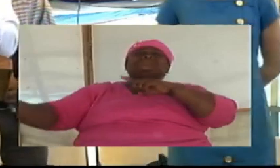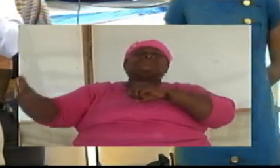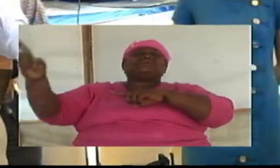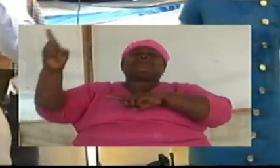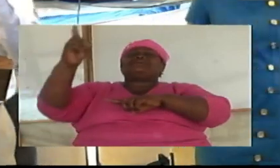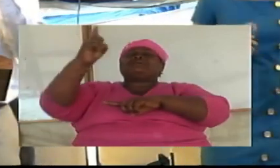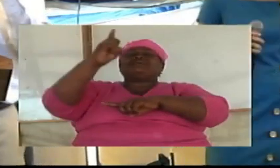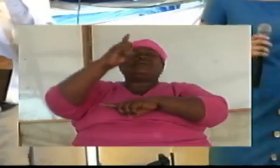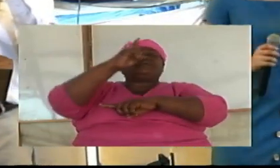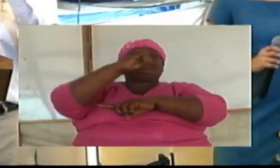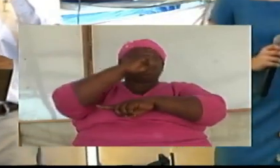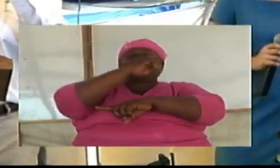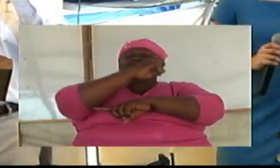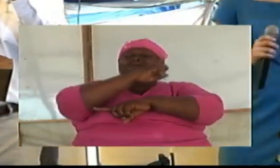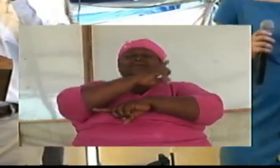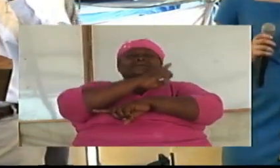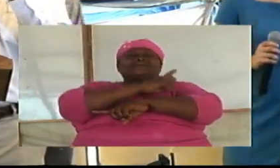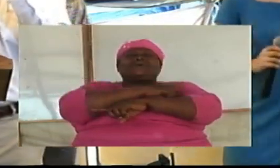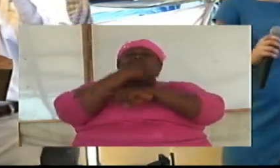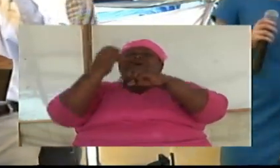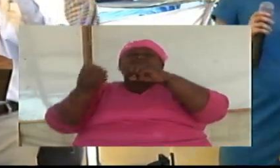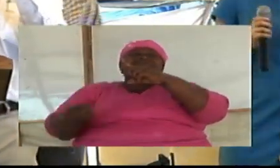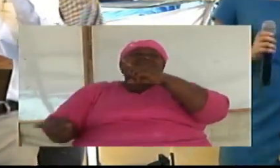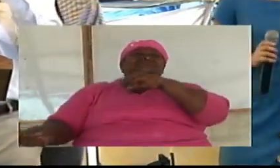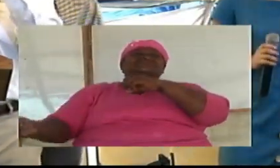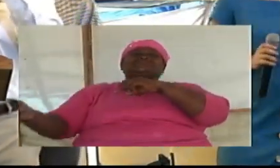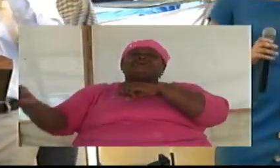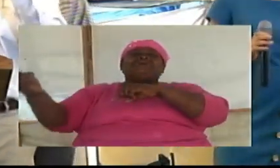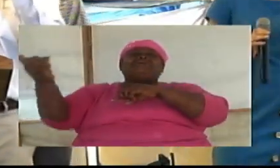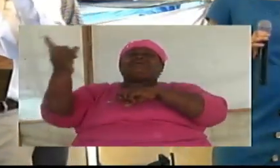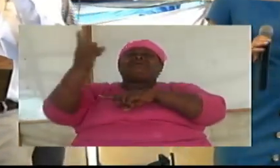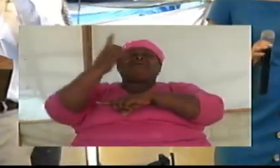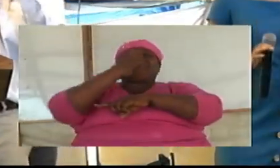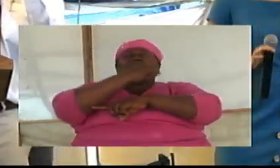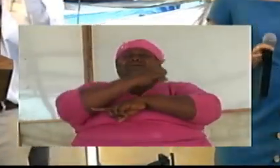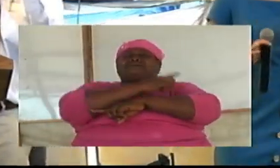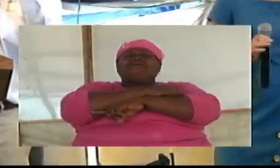from day. From day to